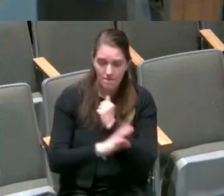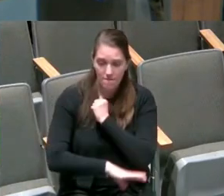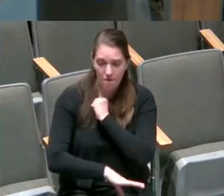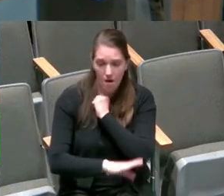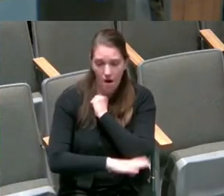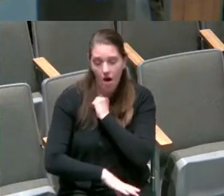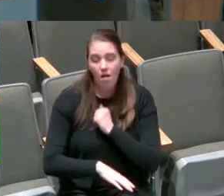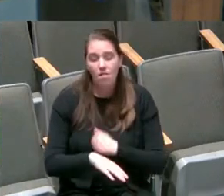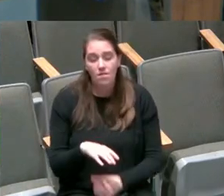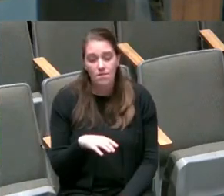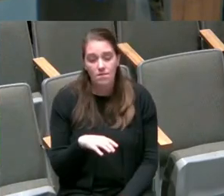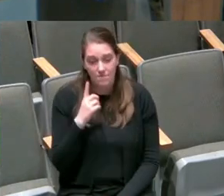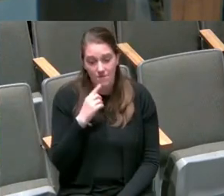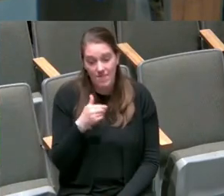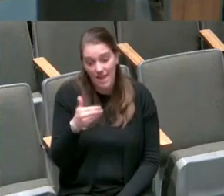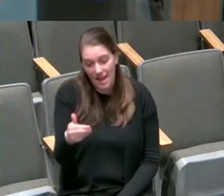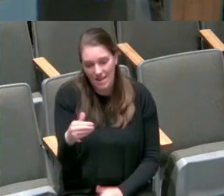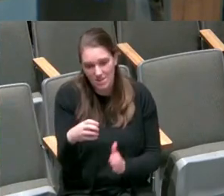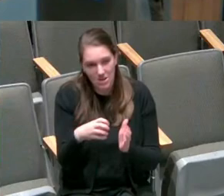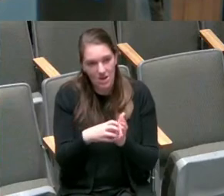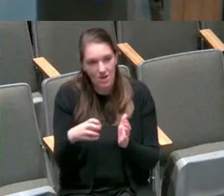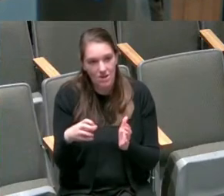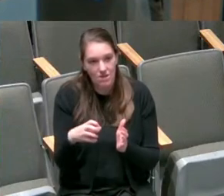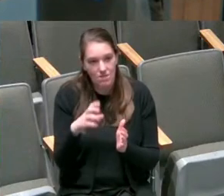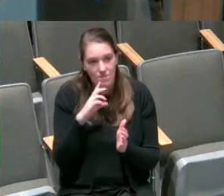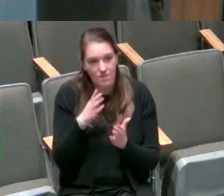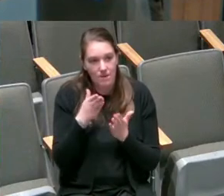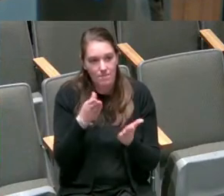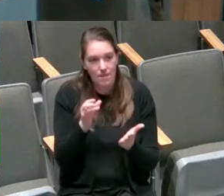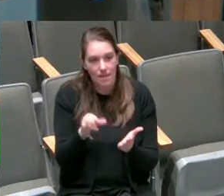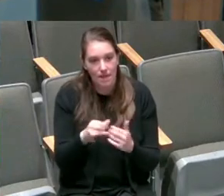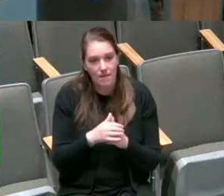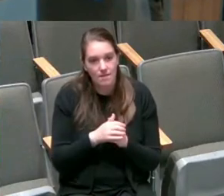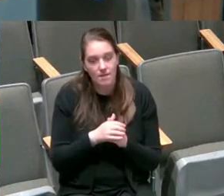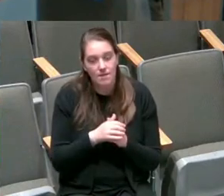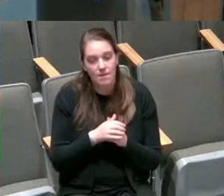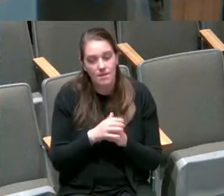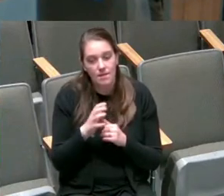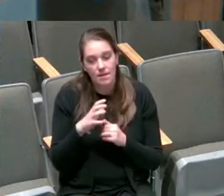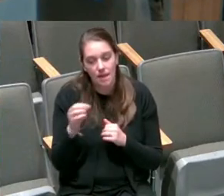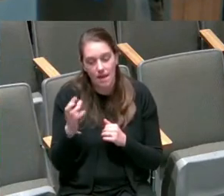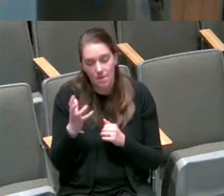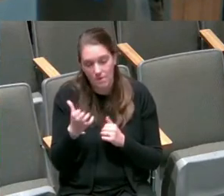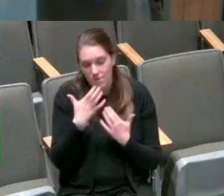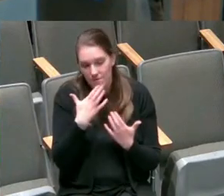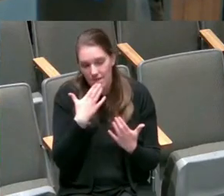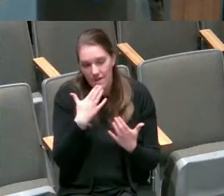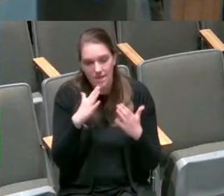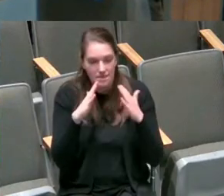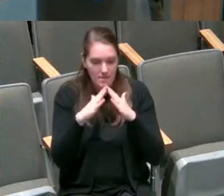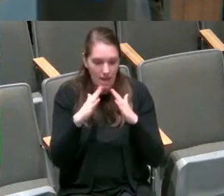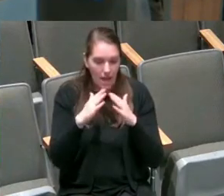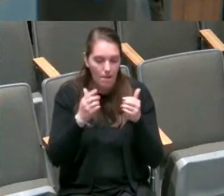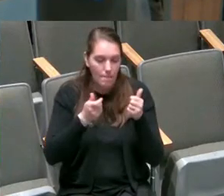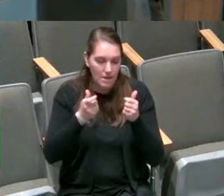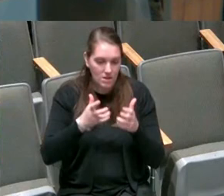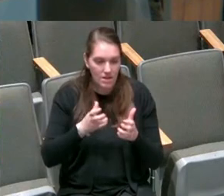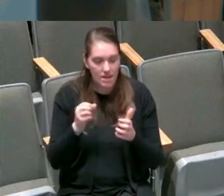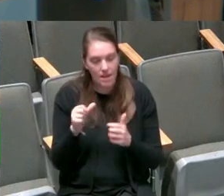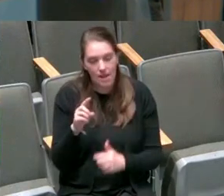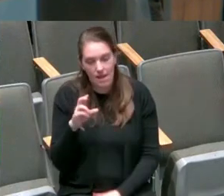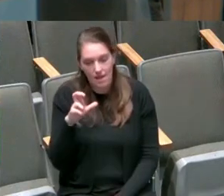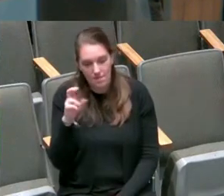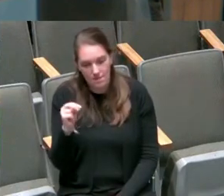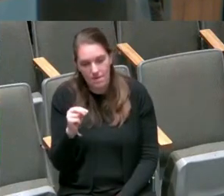I'll say the next article that we're going to recommend I'd also like to thank the town manager and our admin Shannon